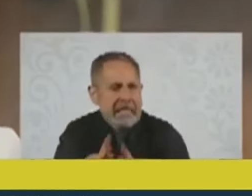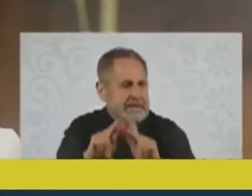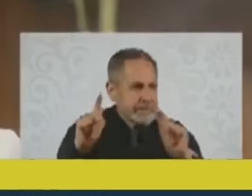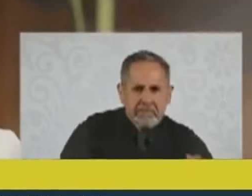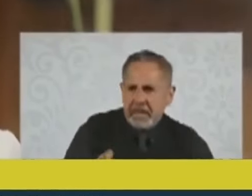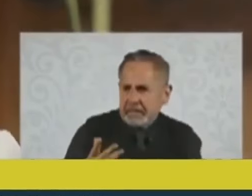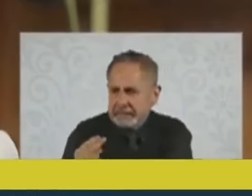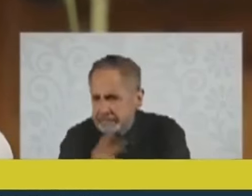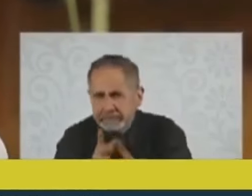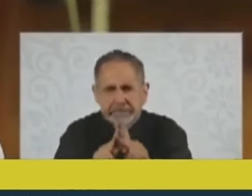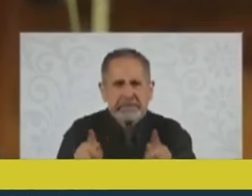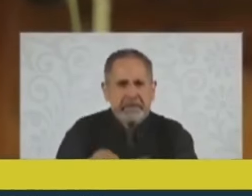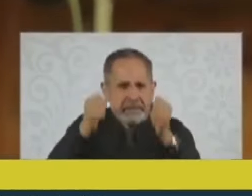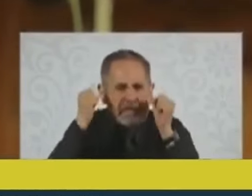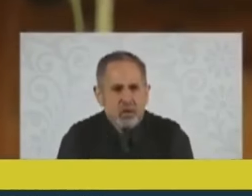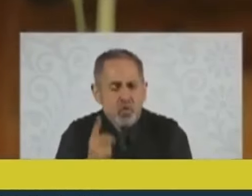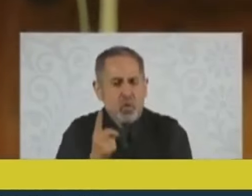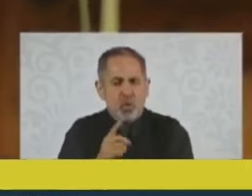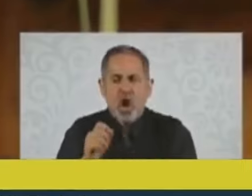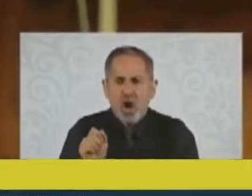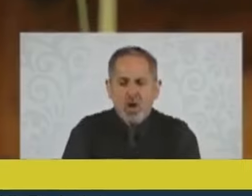bring peace, security,